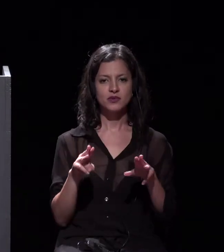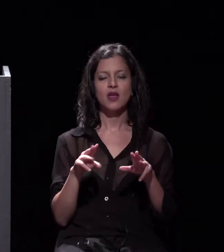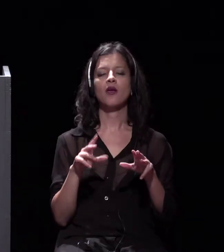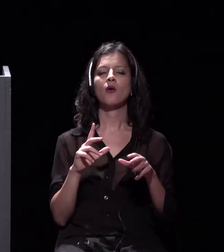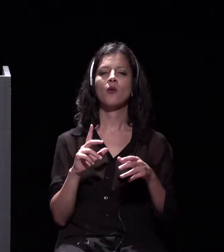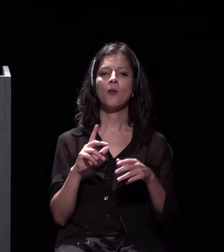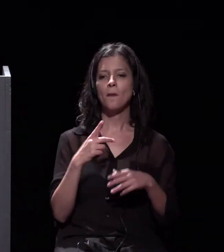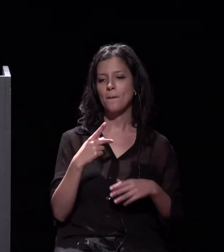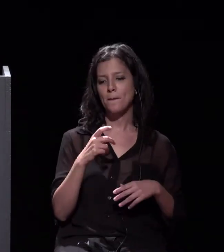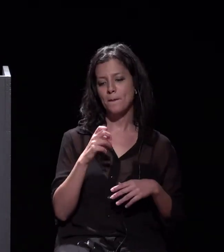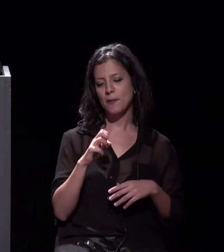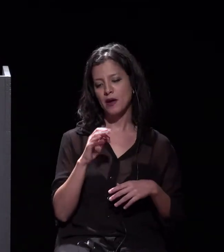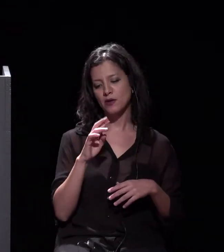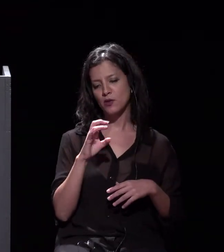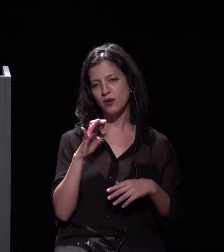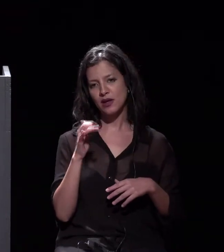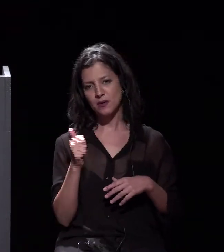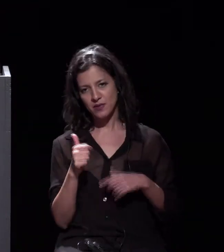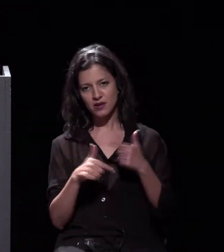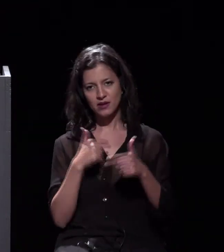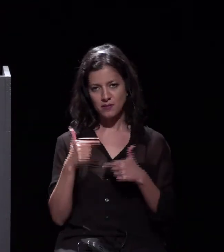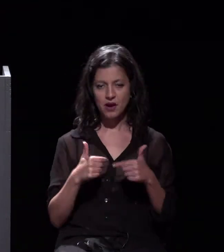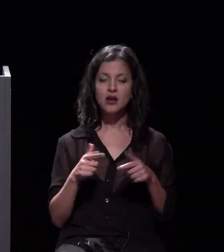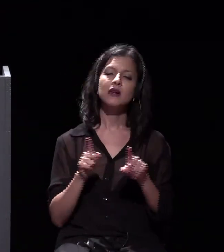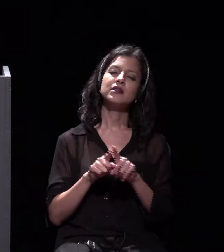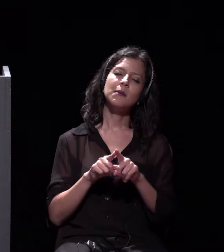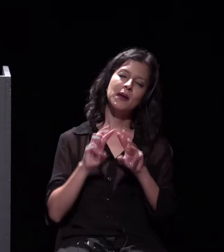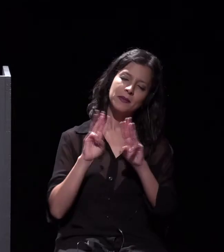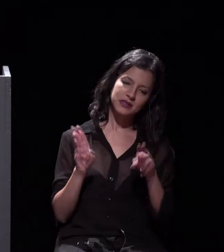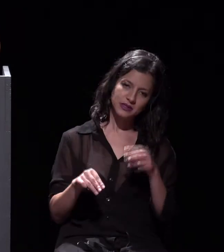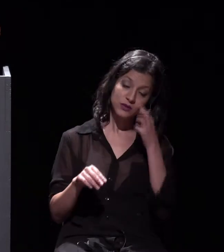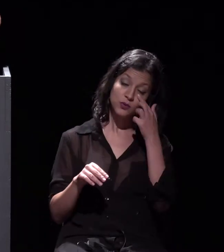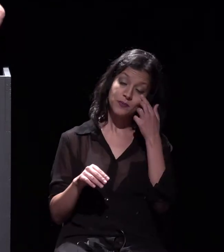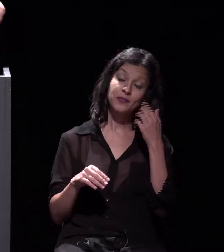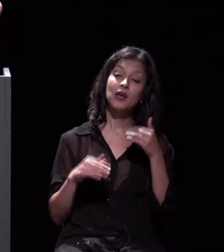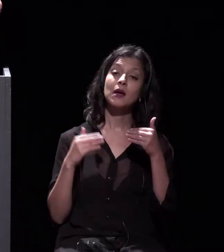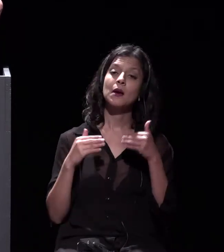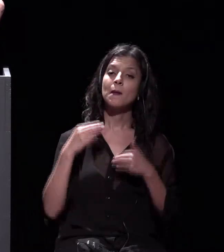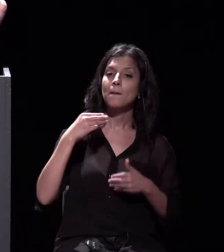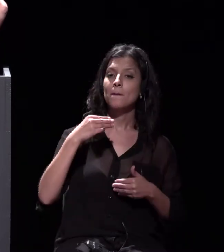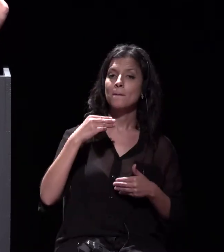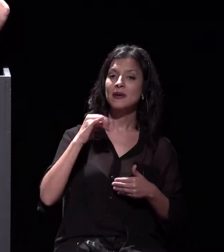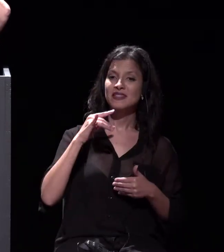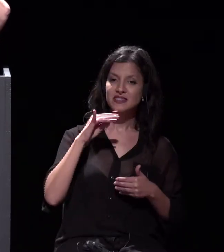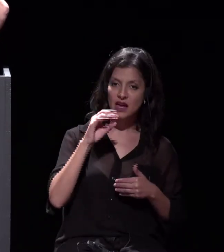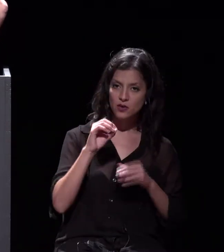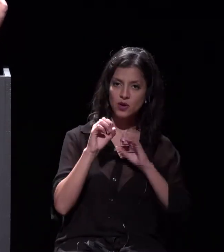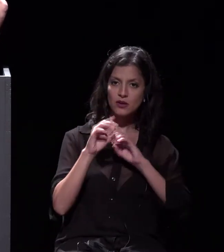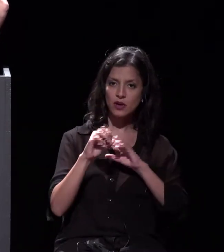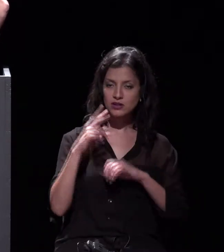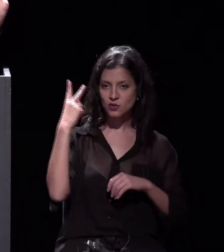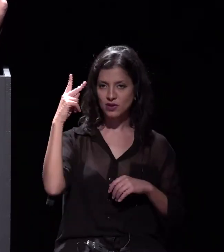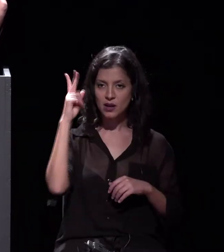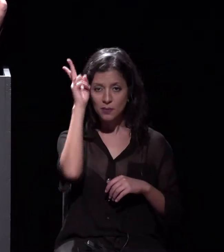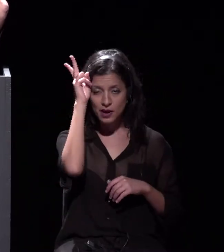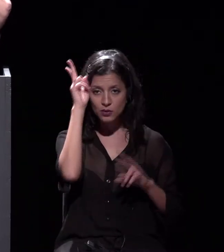Ministry for Education, talk about the perils of development. This economic or technological development that if